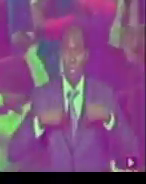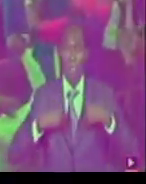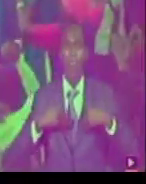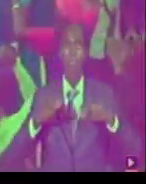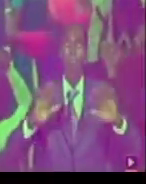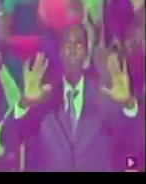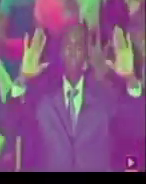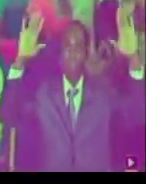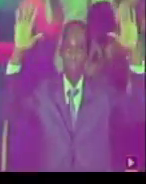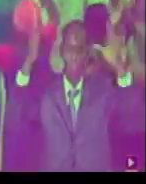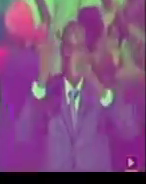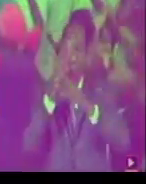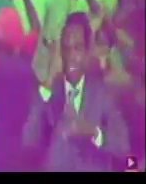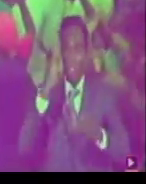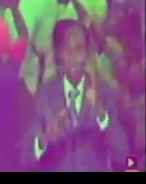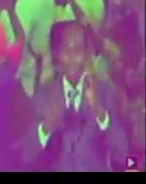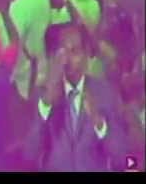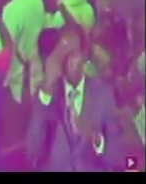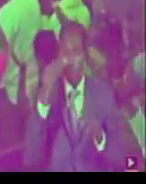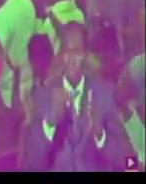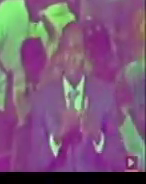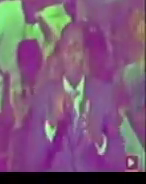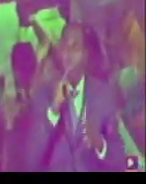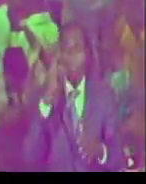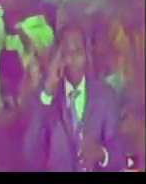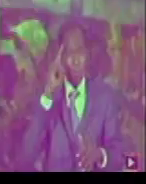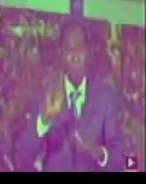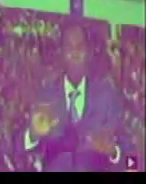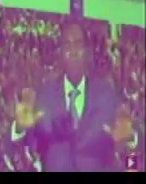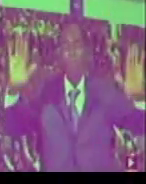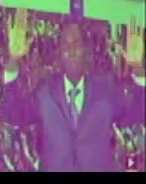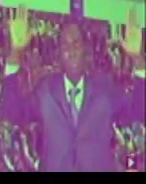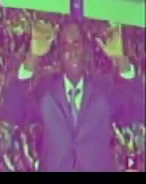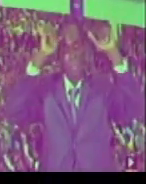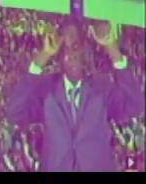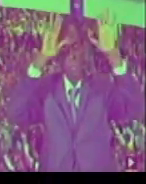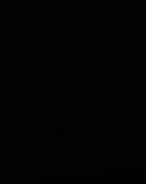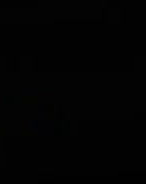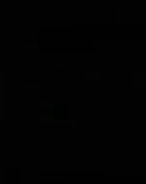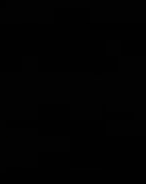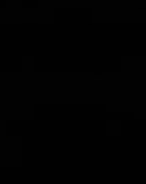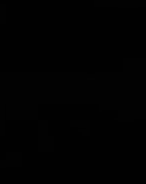you know it's happened, raise up that hand. Father, in Jesus'